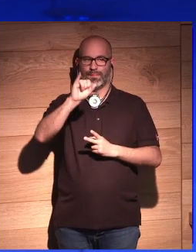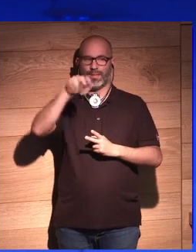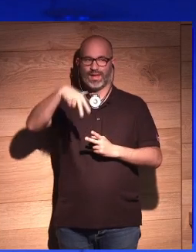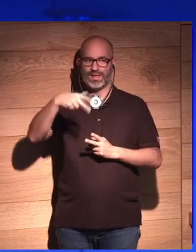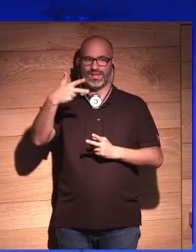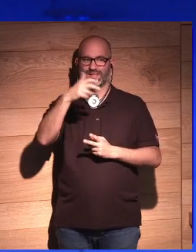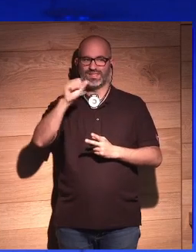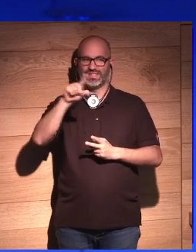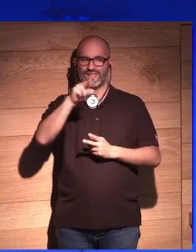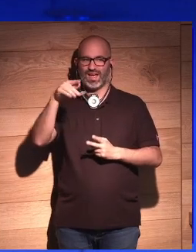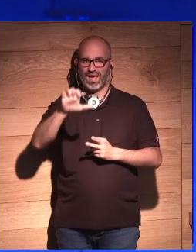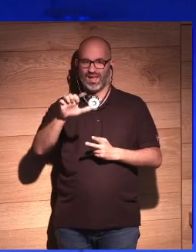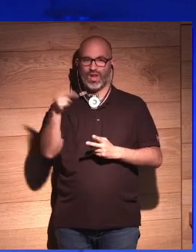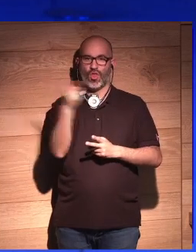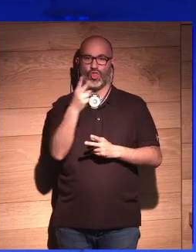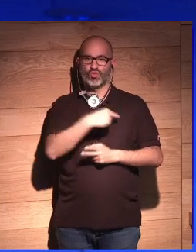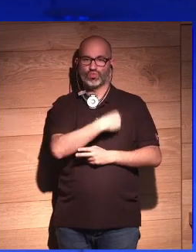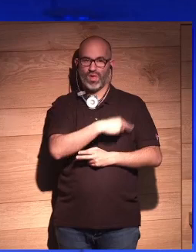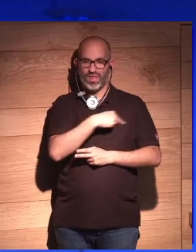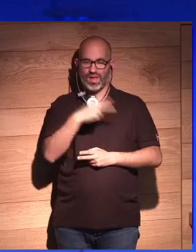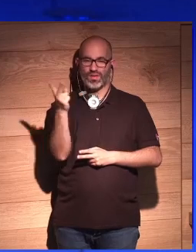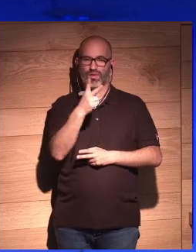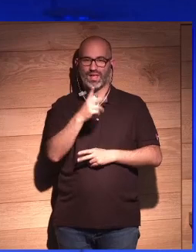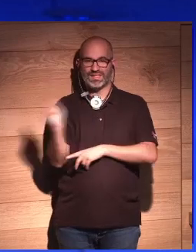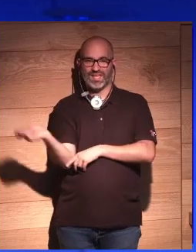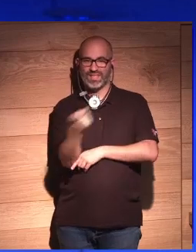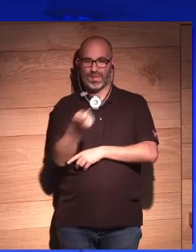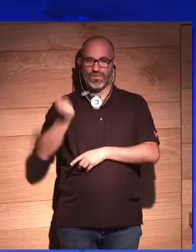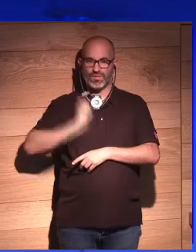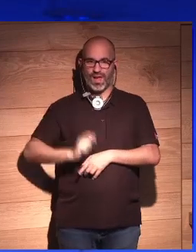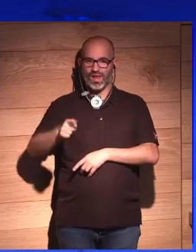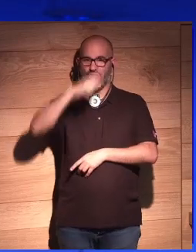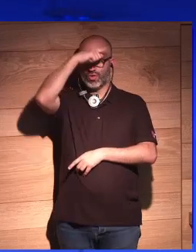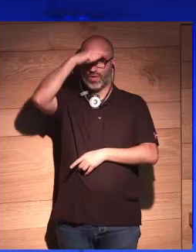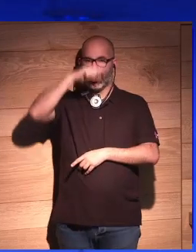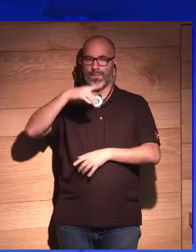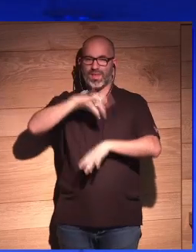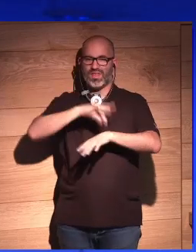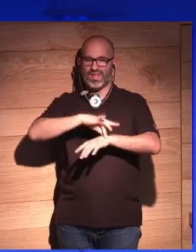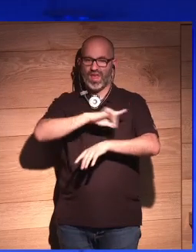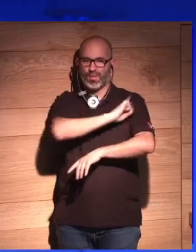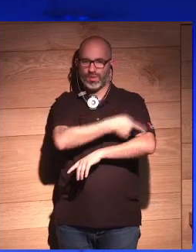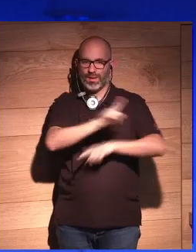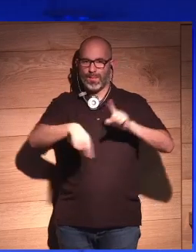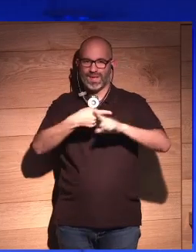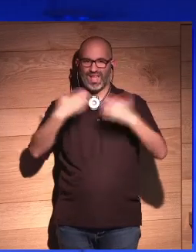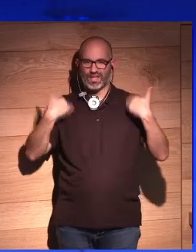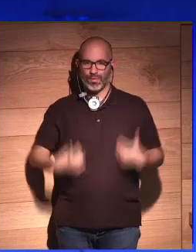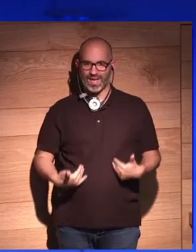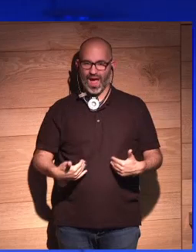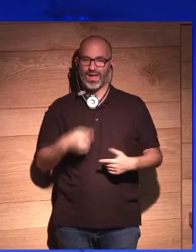player and got her PhD in sports medicine and anatomy. And so she created, with